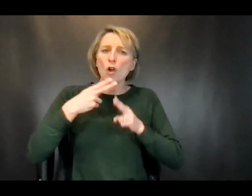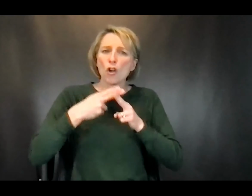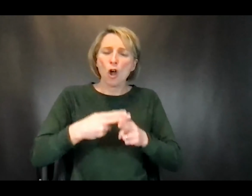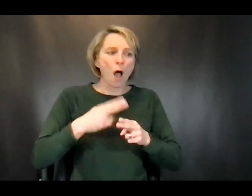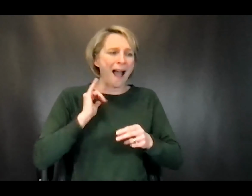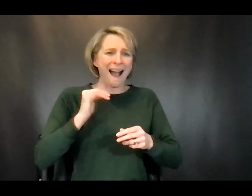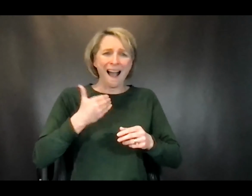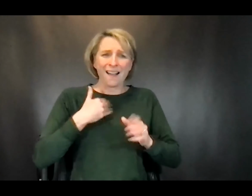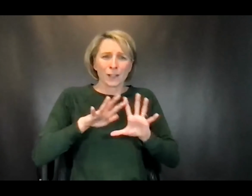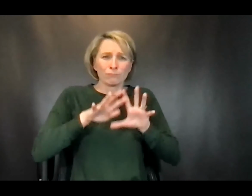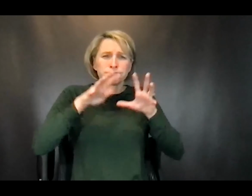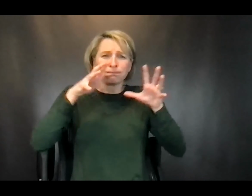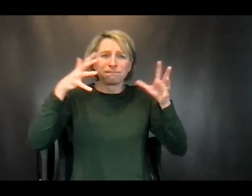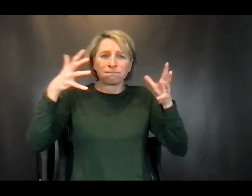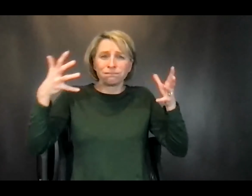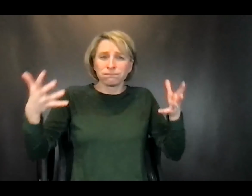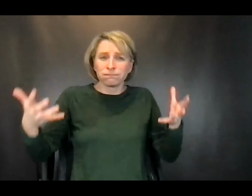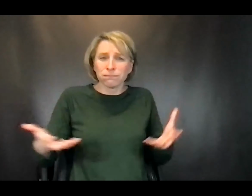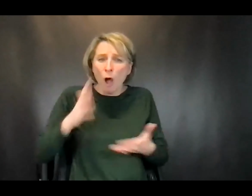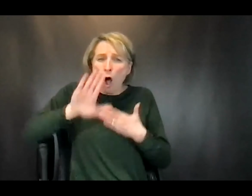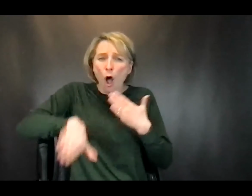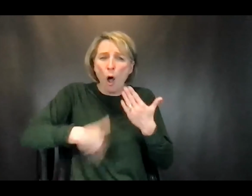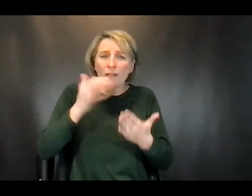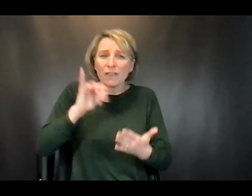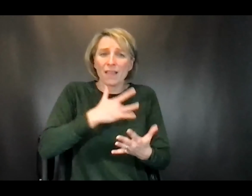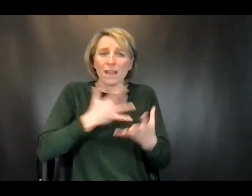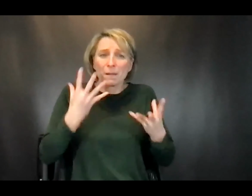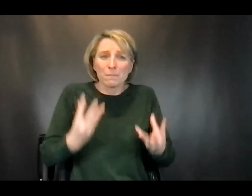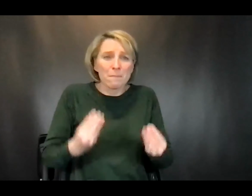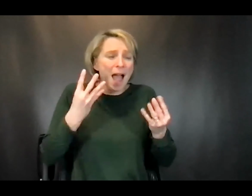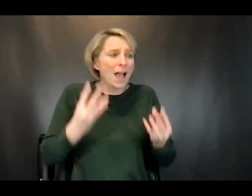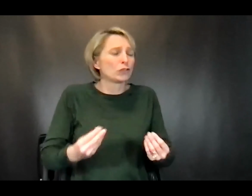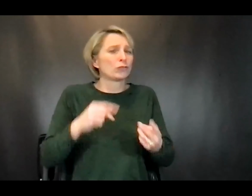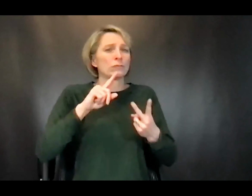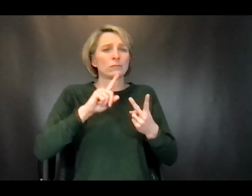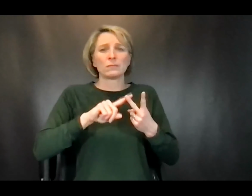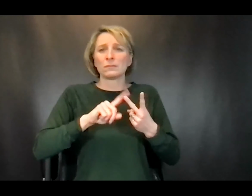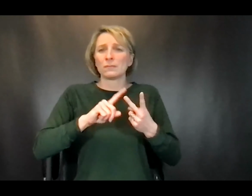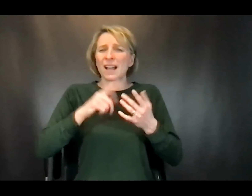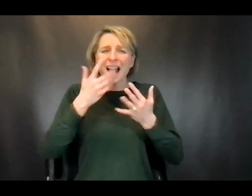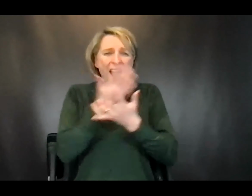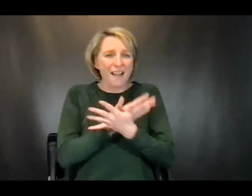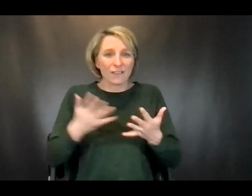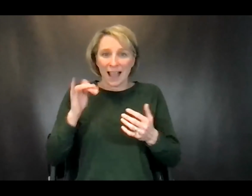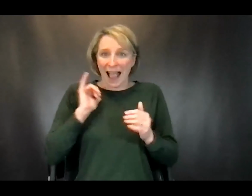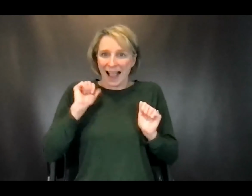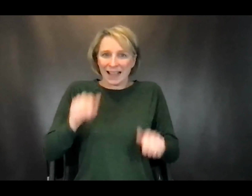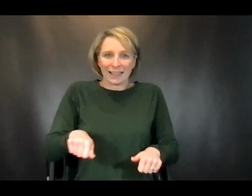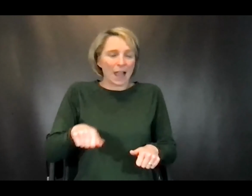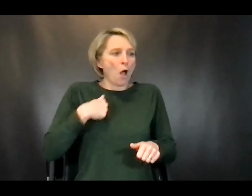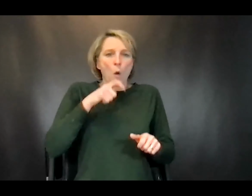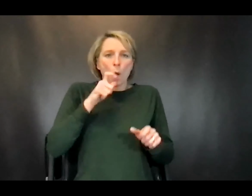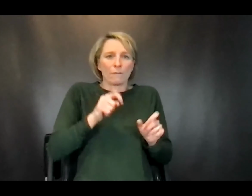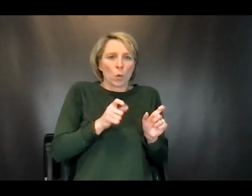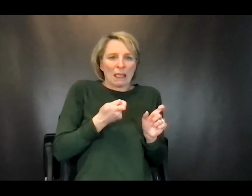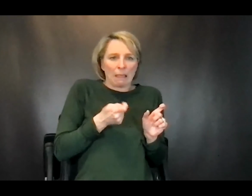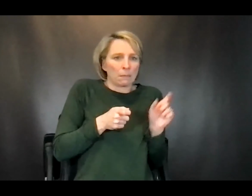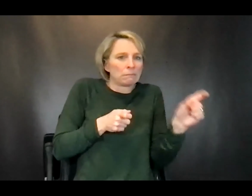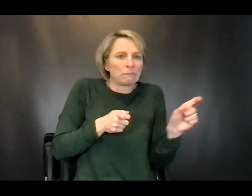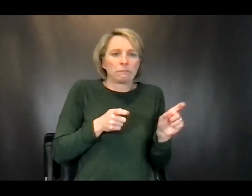resource of all of those things that's available to me. I don't have to parse it out in little